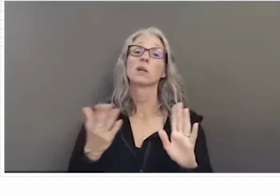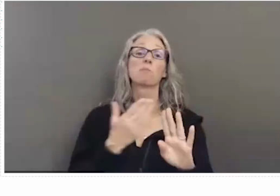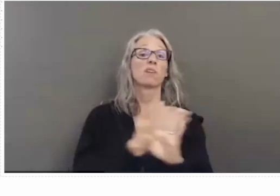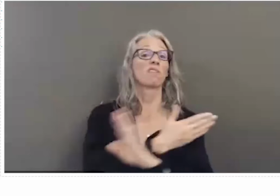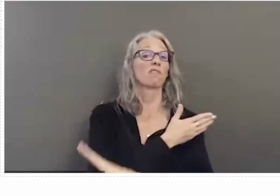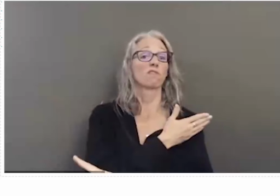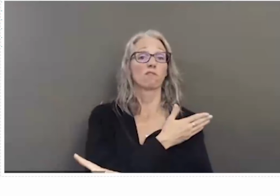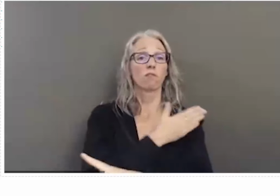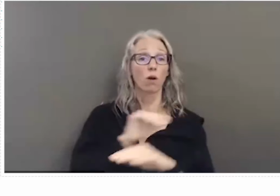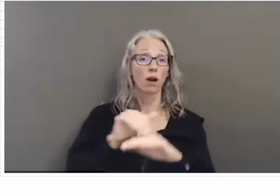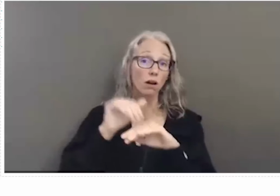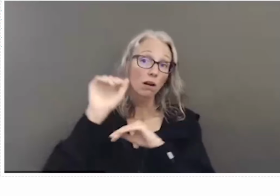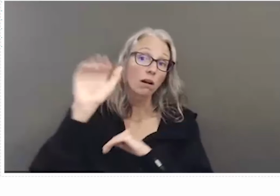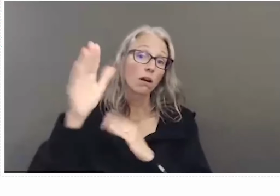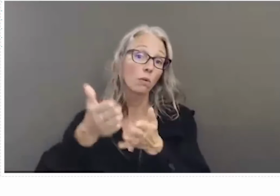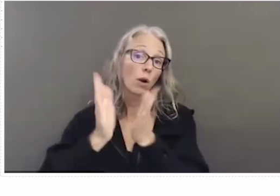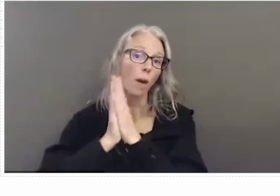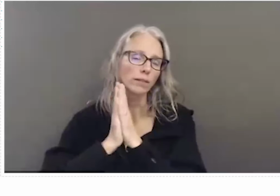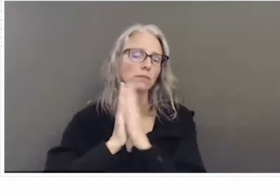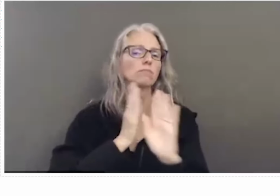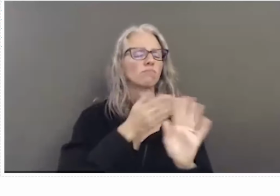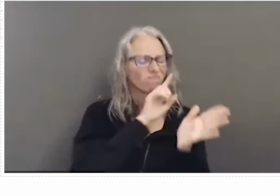company will be looking for.